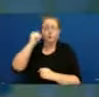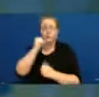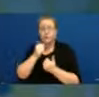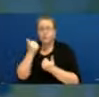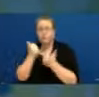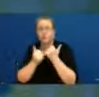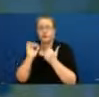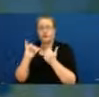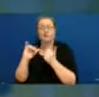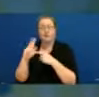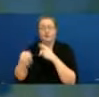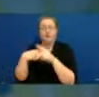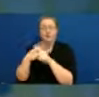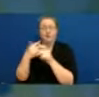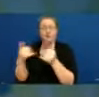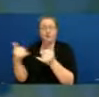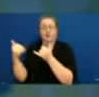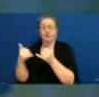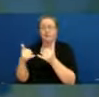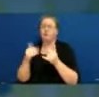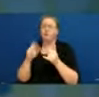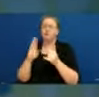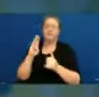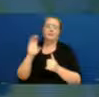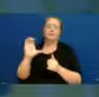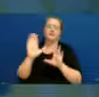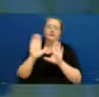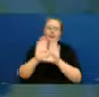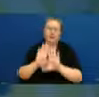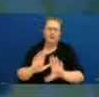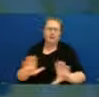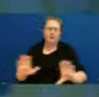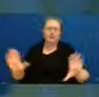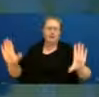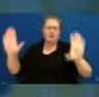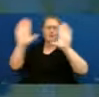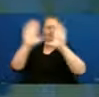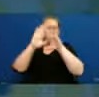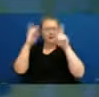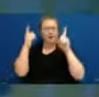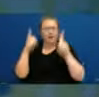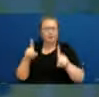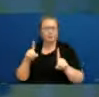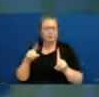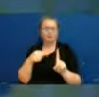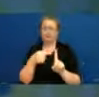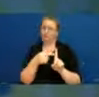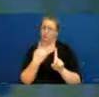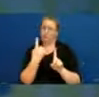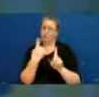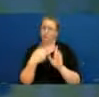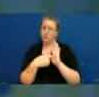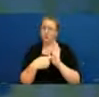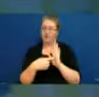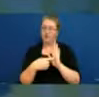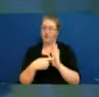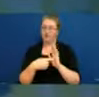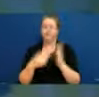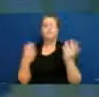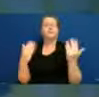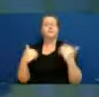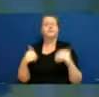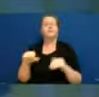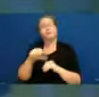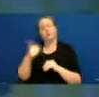life. And these have happened all over the province. This is just one example. Finally, I want to talk